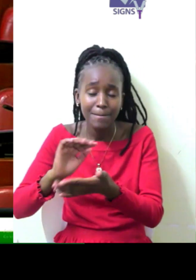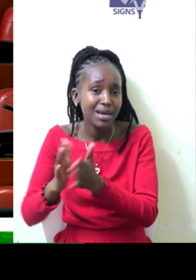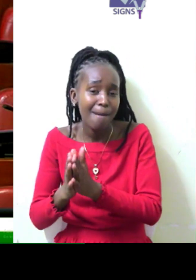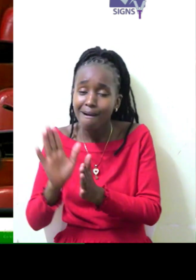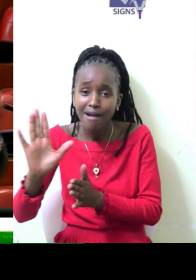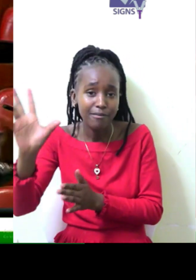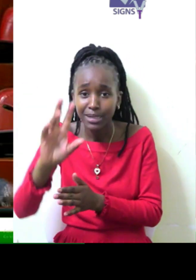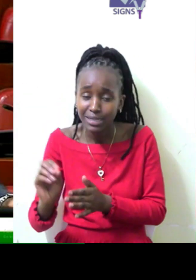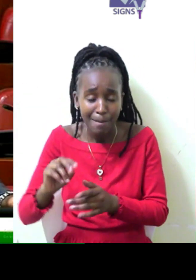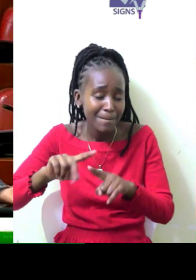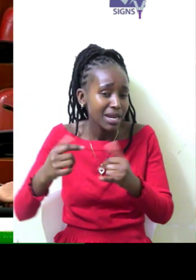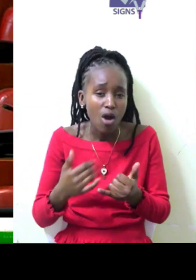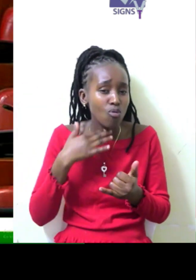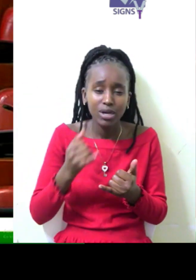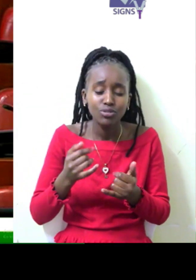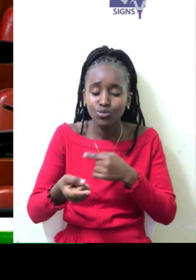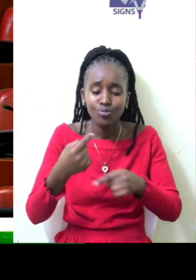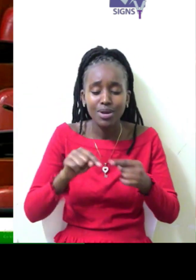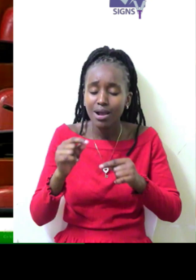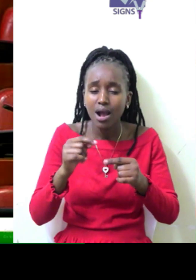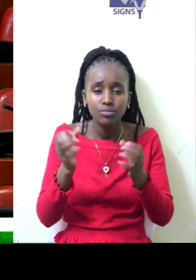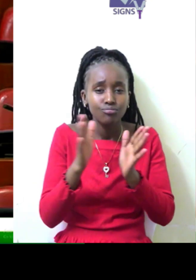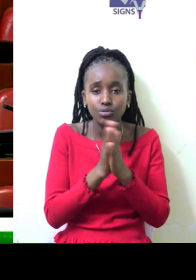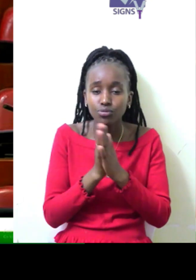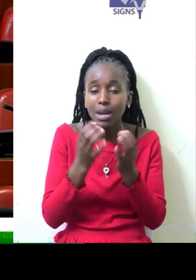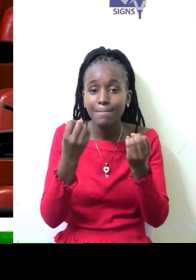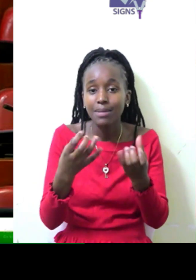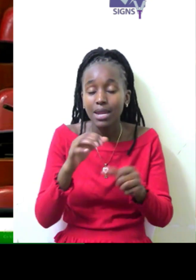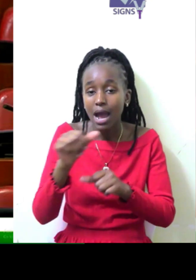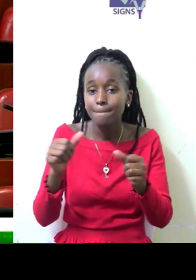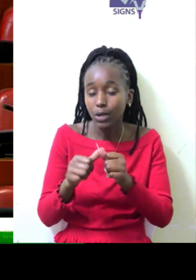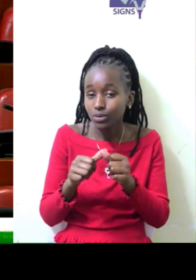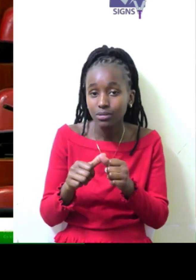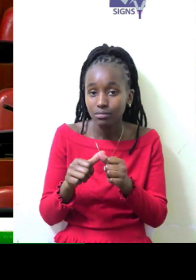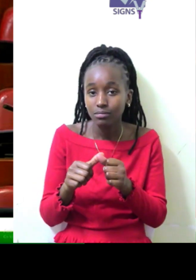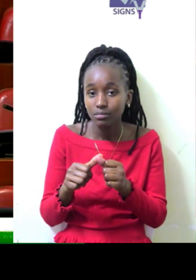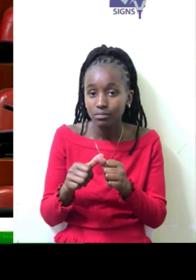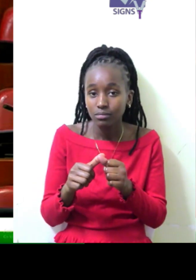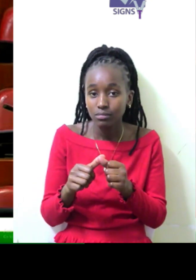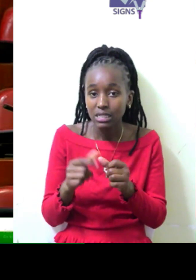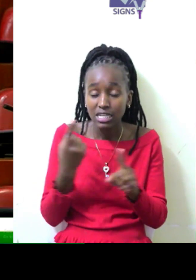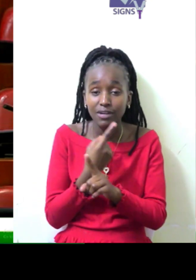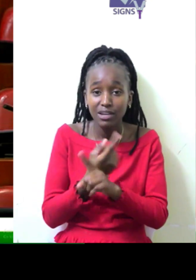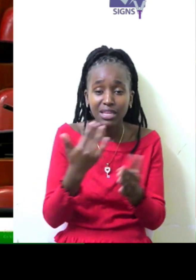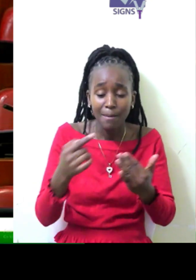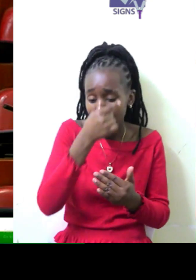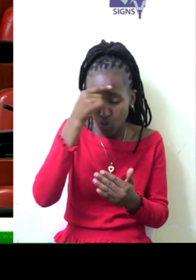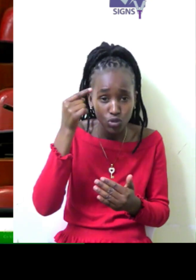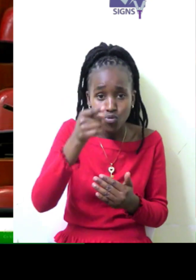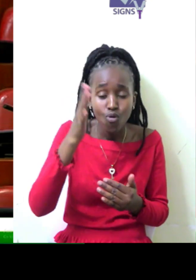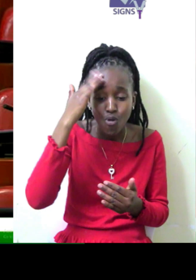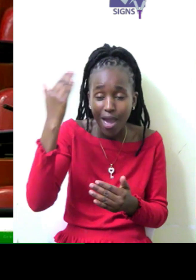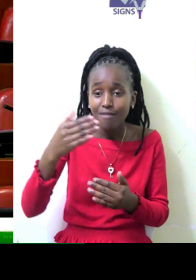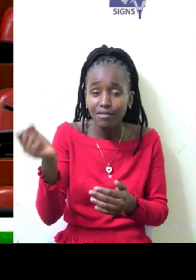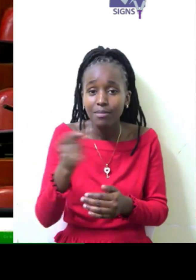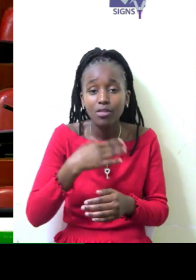mean, really, why do you want to play populist politics when you know you also need salaries? You know very well that your classes need to be built. Your road needs to be done. You